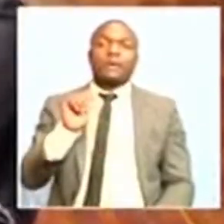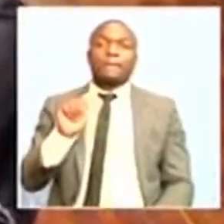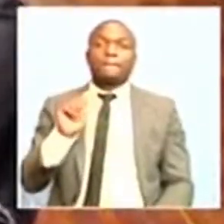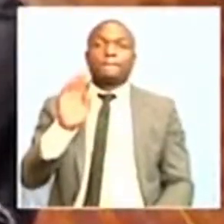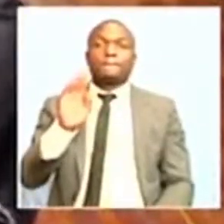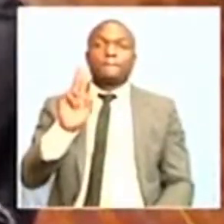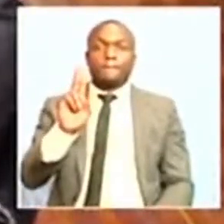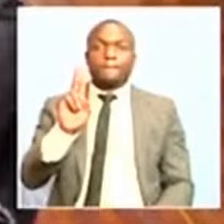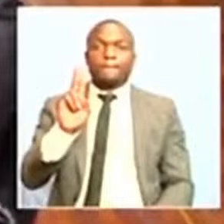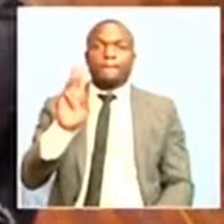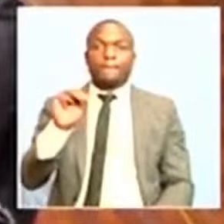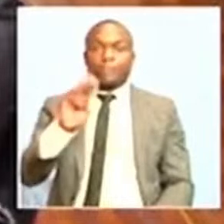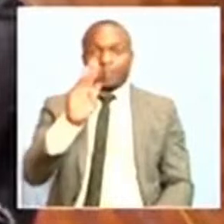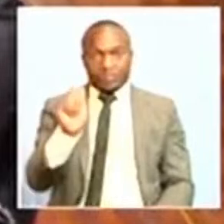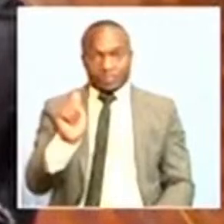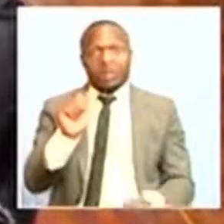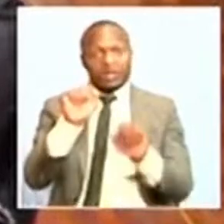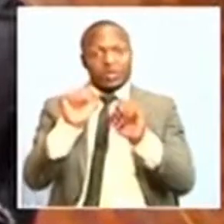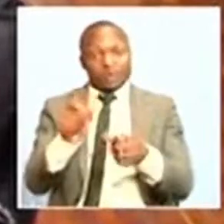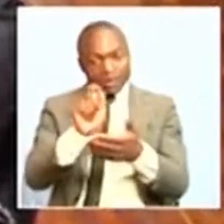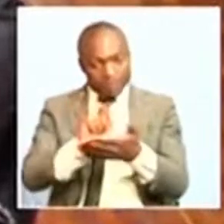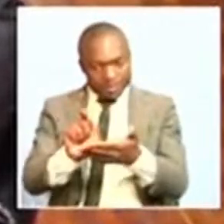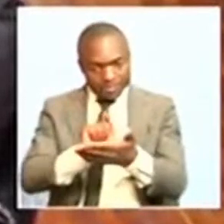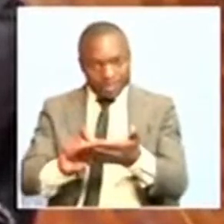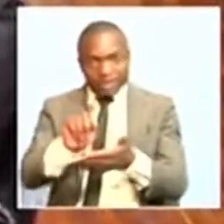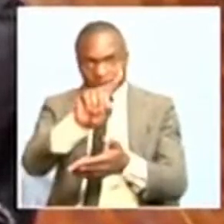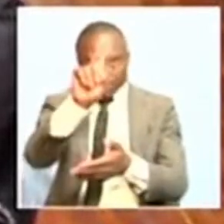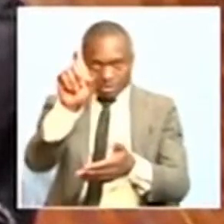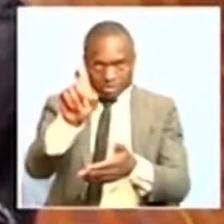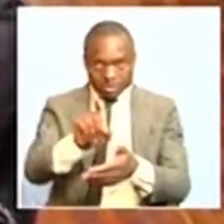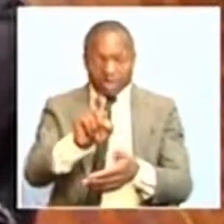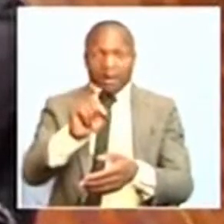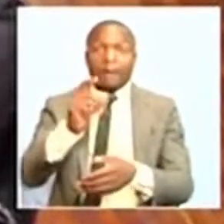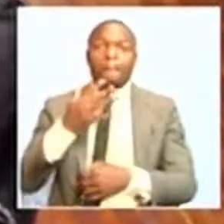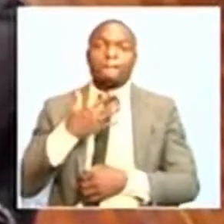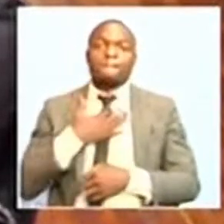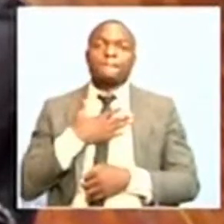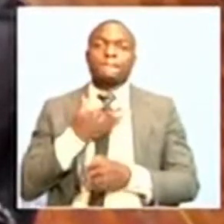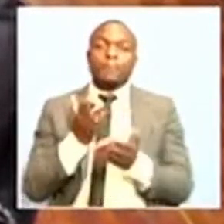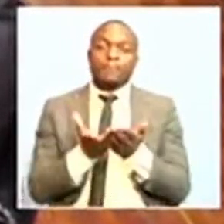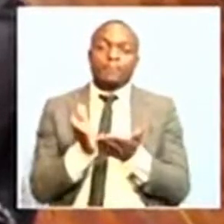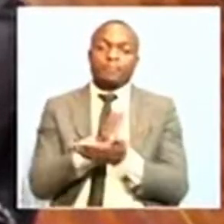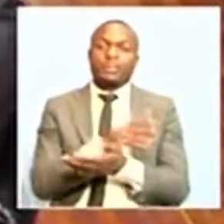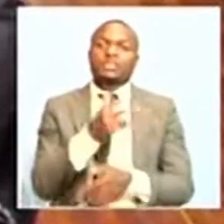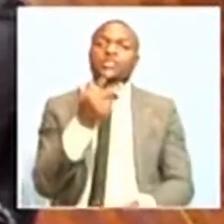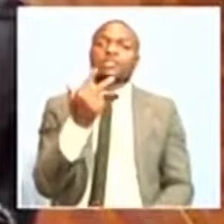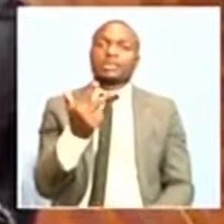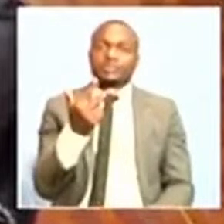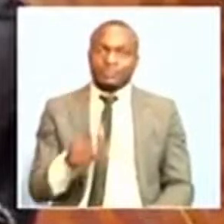can just take note of the questions. Thank you, Chair. For me, on page 3,